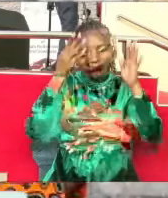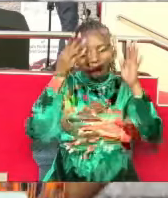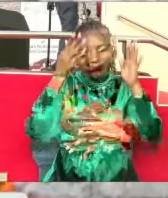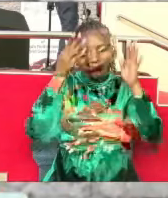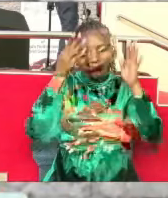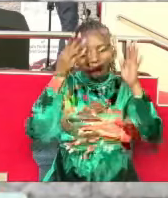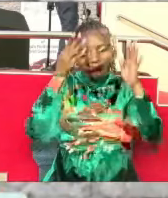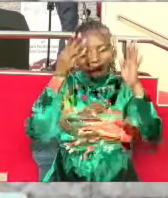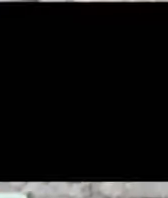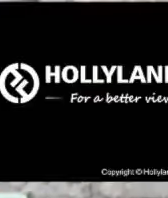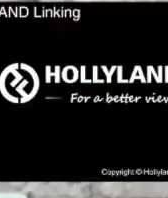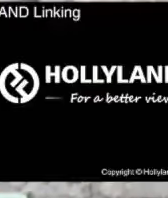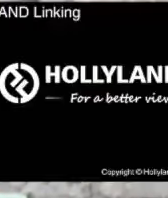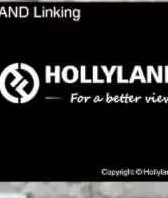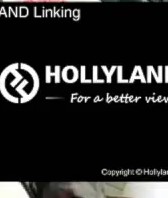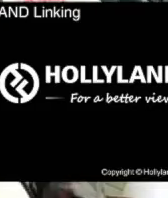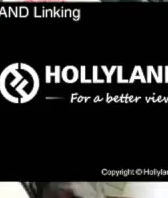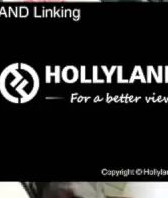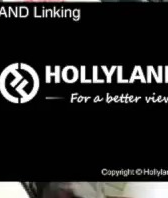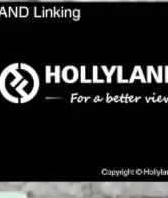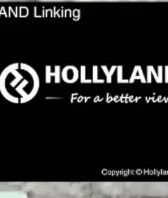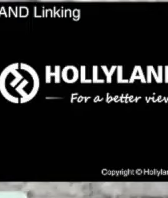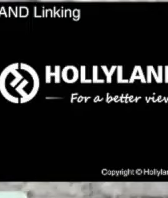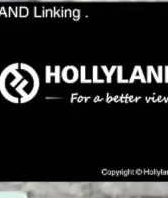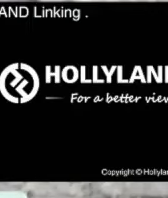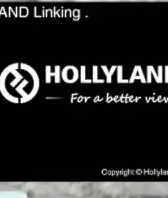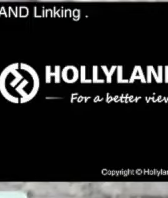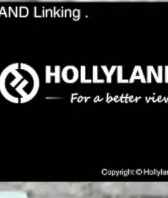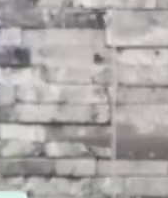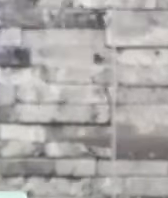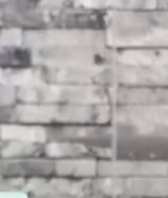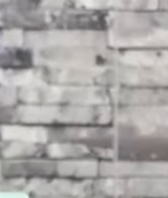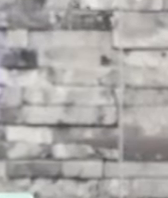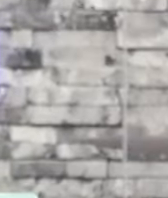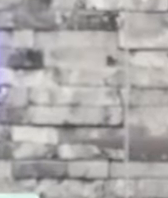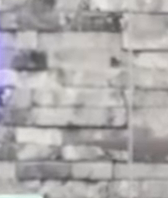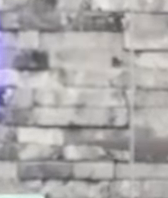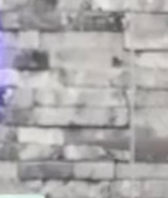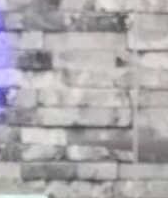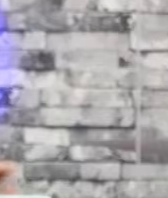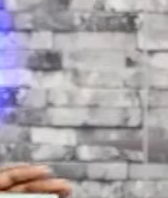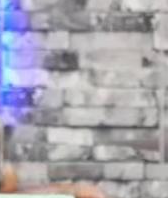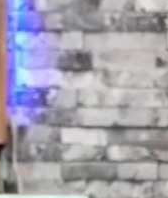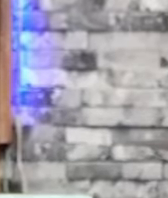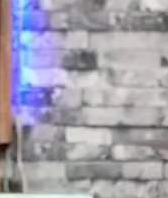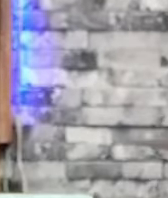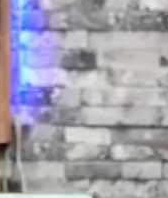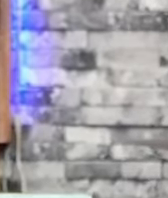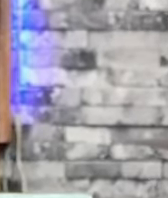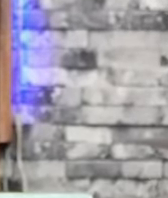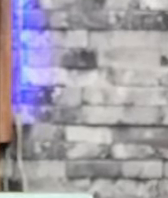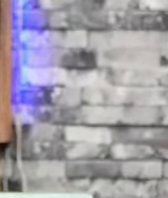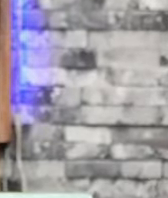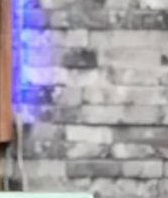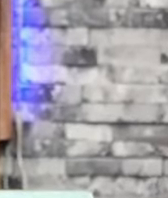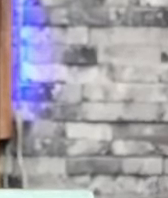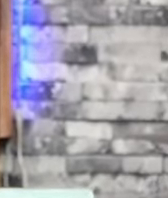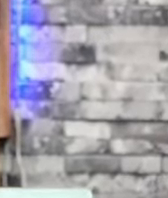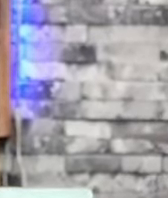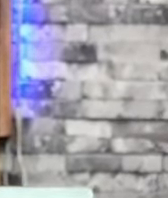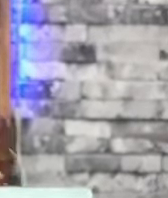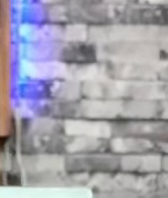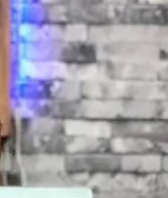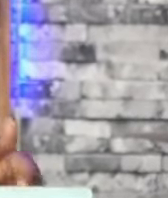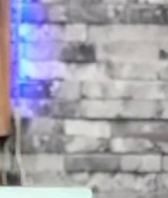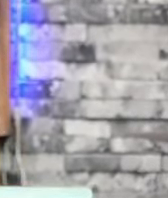nyumba. God bless you so much. Mungu awabariki sana. For giving us a chance. Kutupatia nafasi. To just love the Lord in this place. Kumpenda Mungu